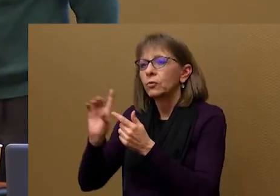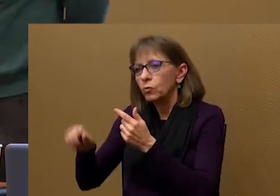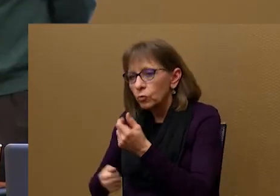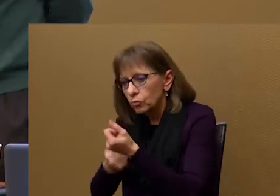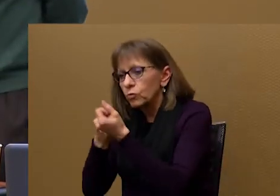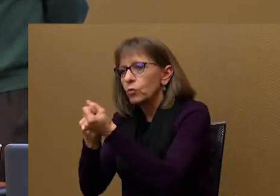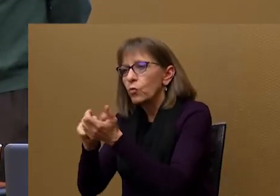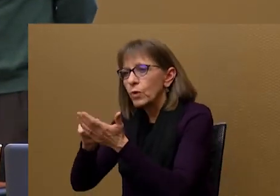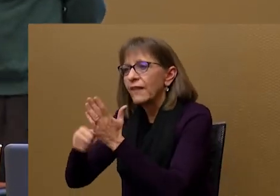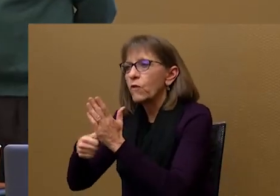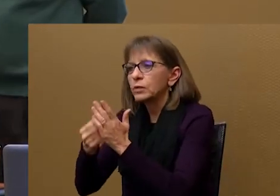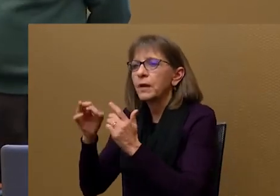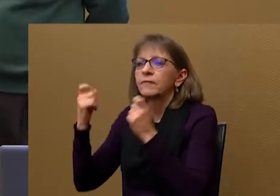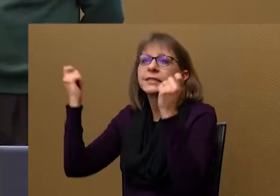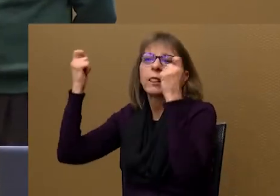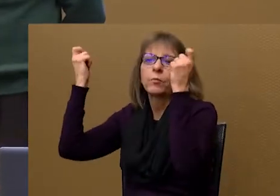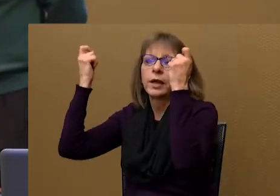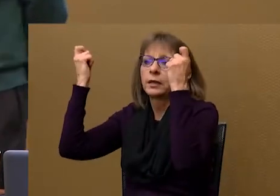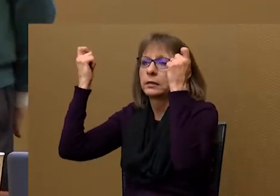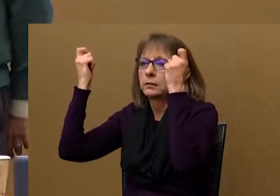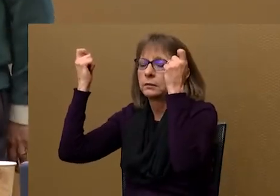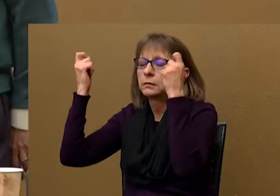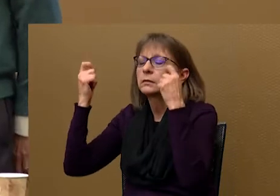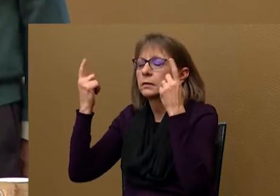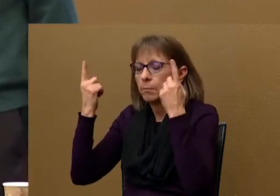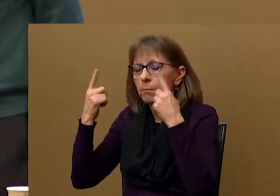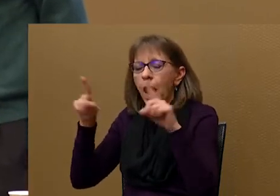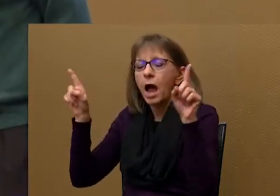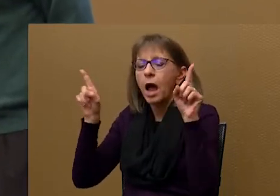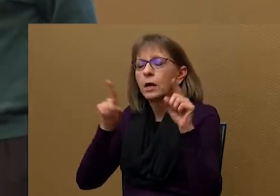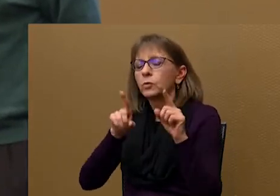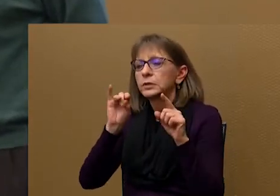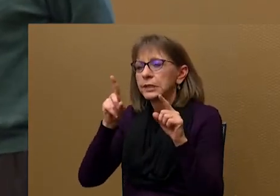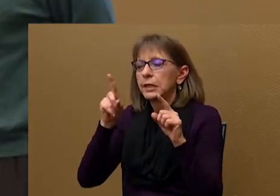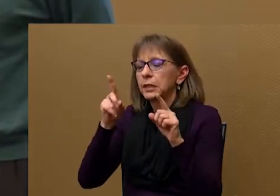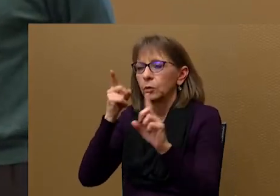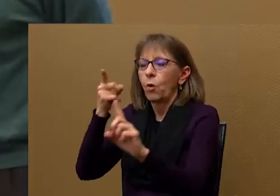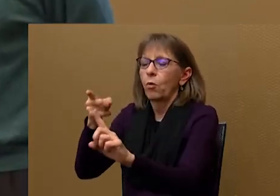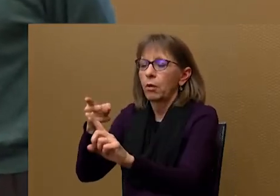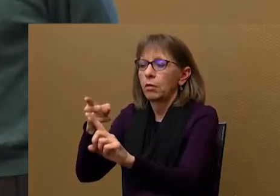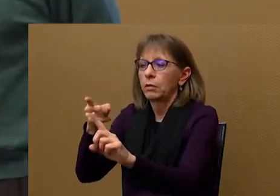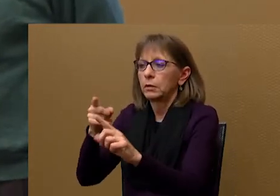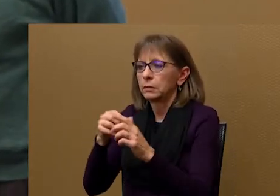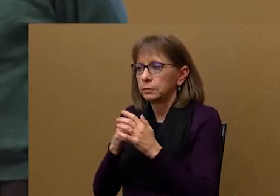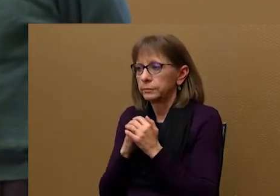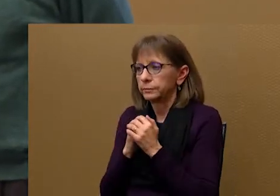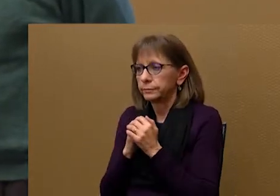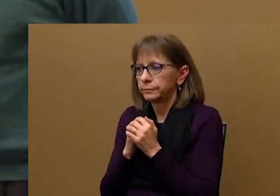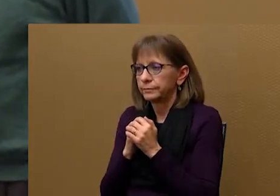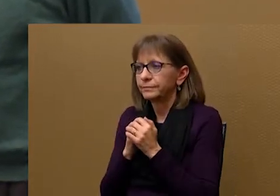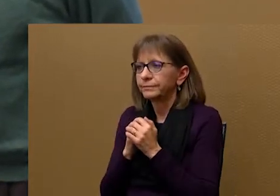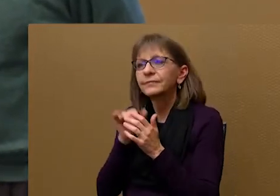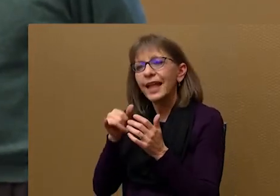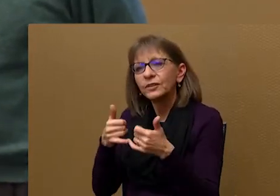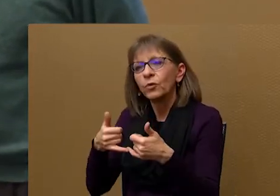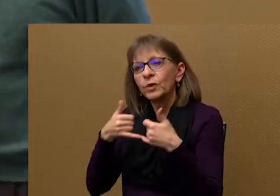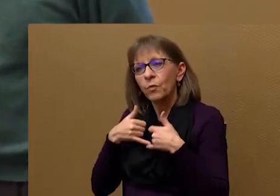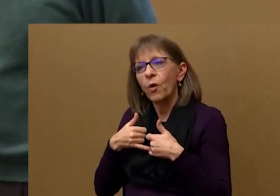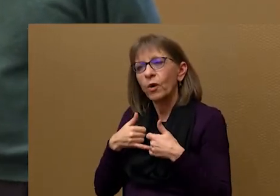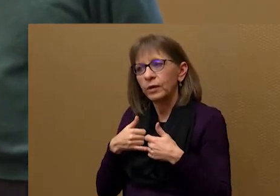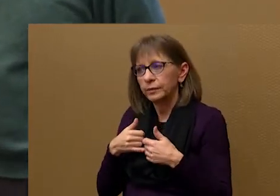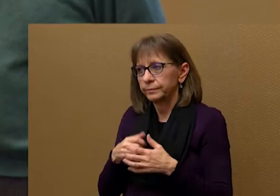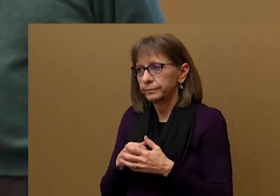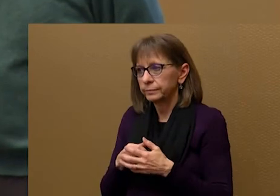of celebrating that they achieved the goal. Yeah. And that's a reward. So that's something that